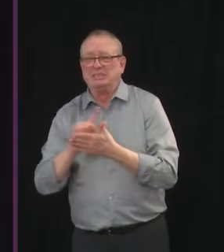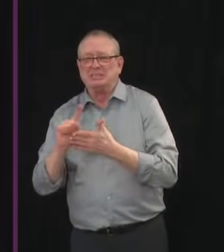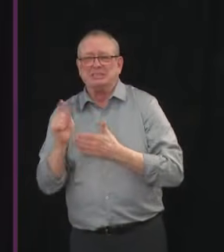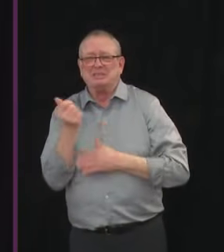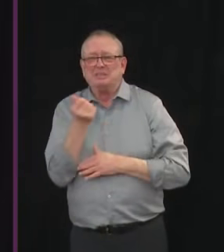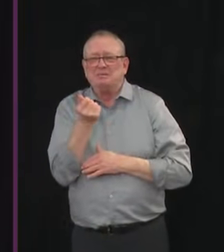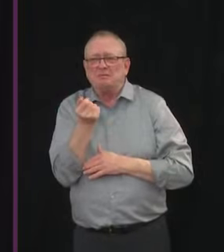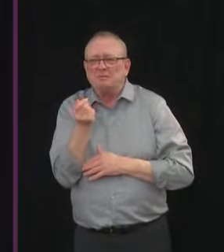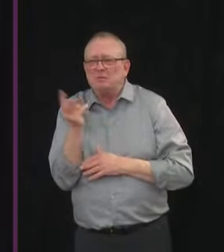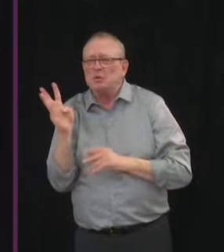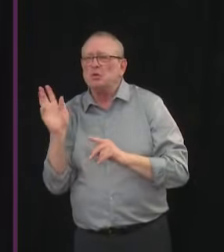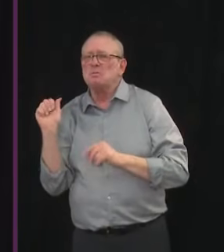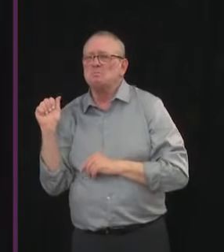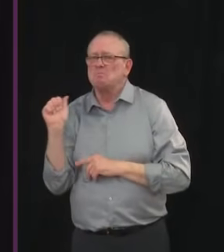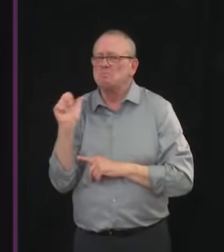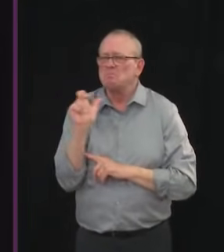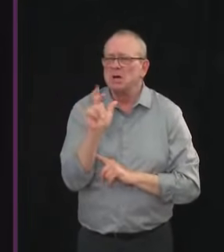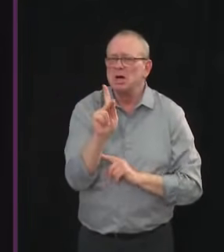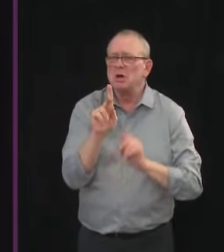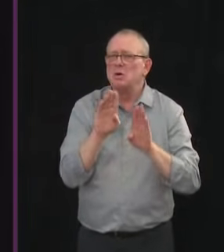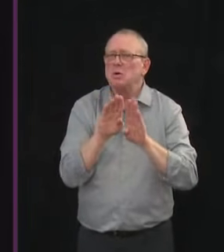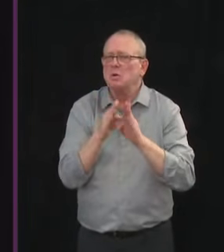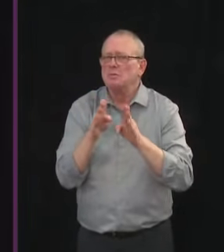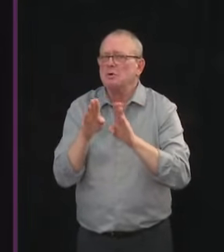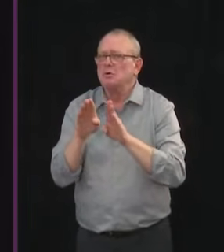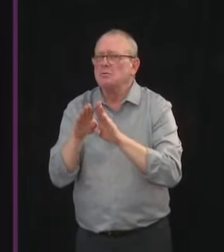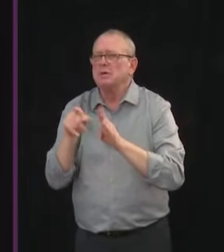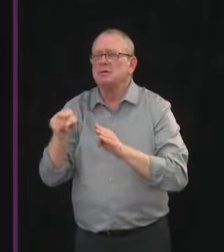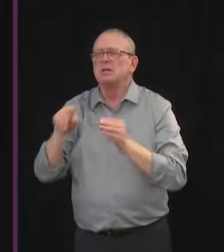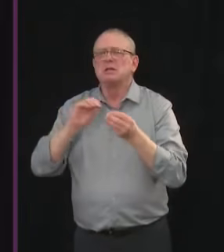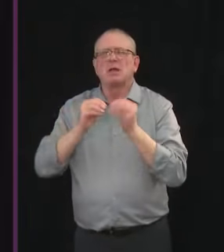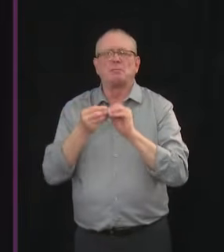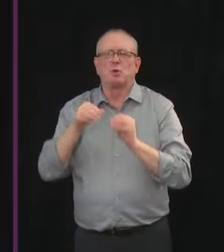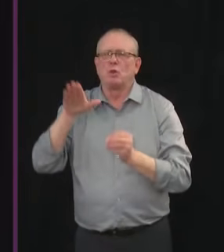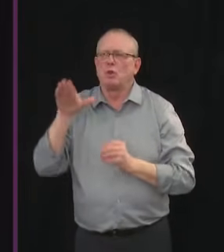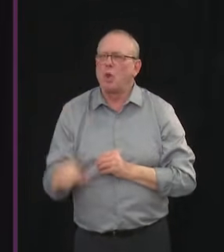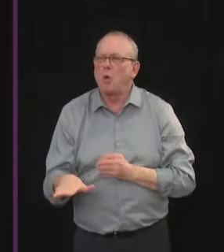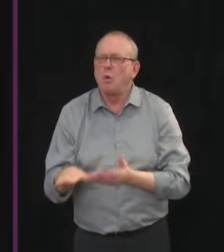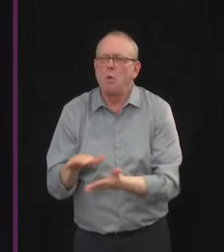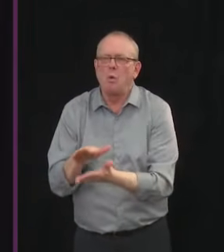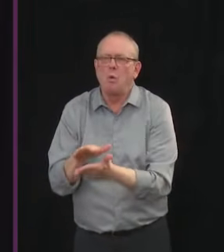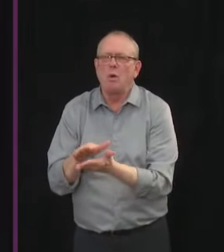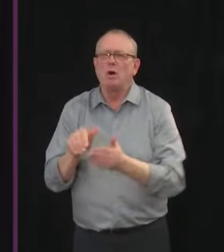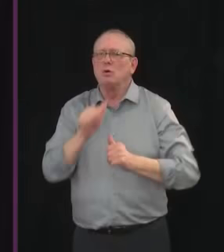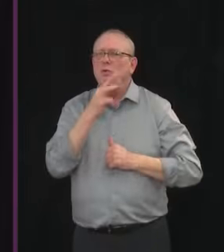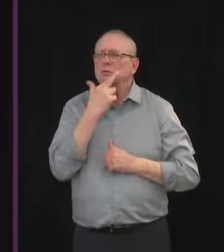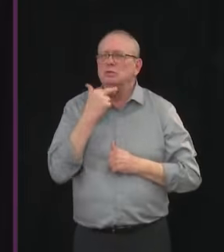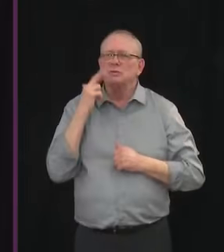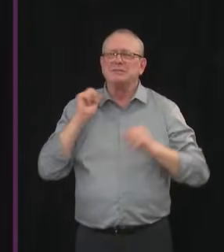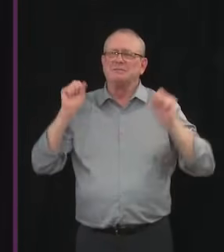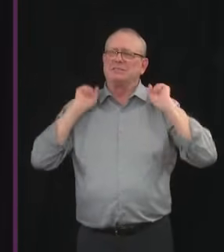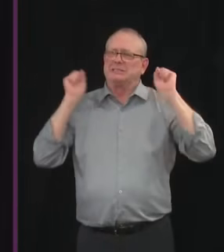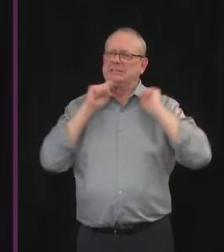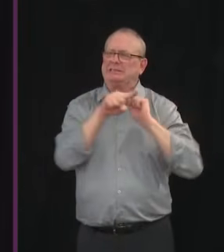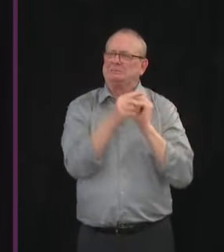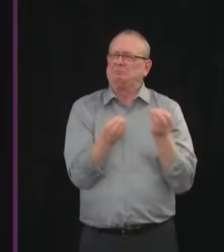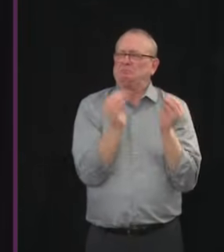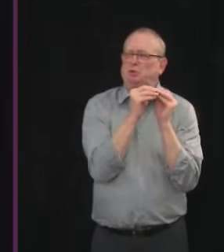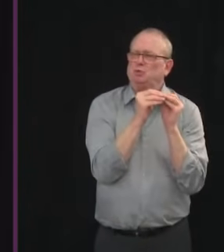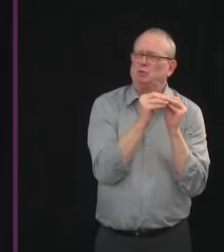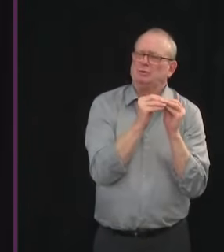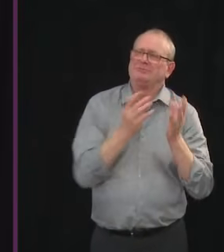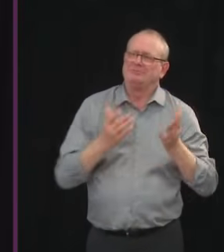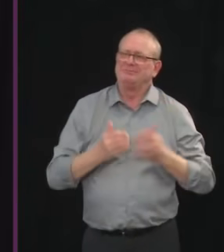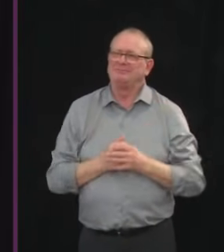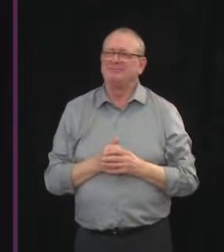great interest in having a listing of all of those specific numbers, and want to make